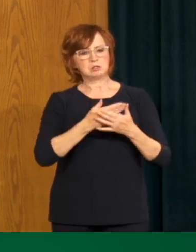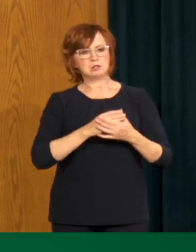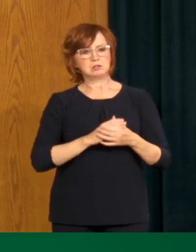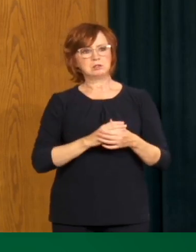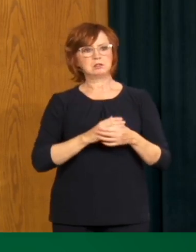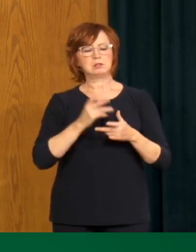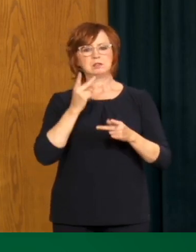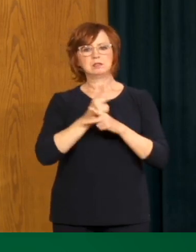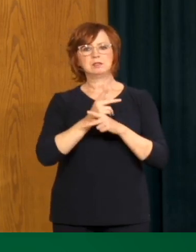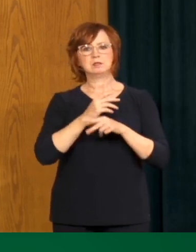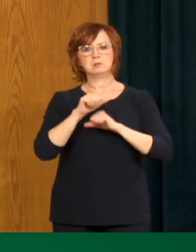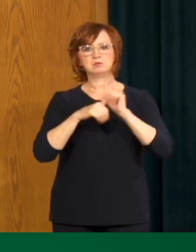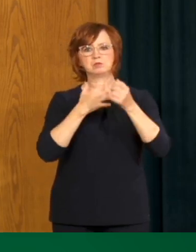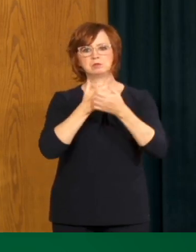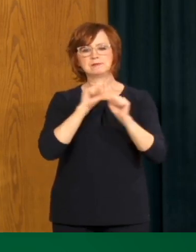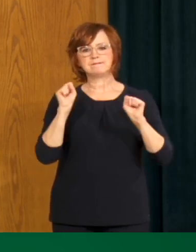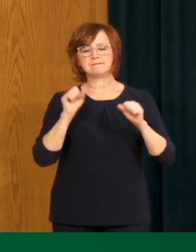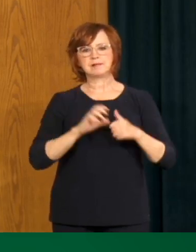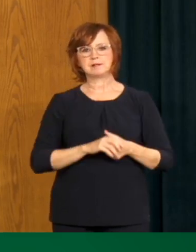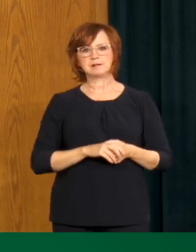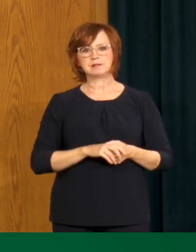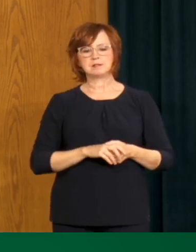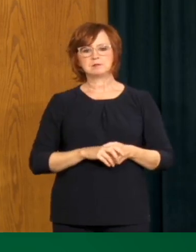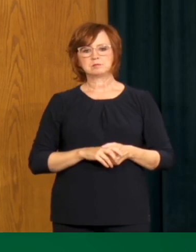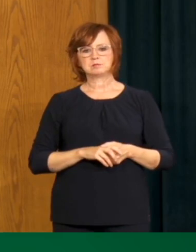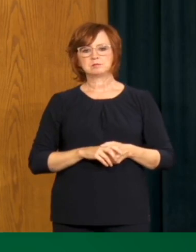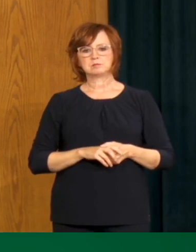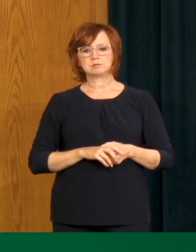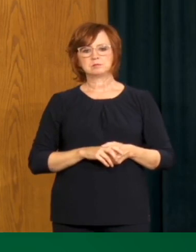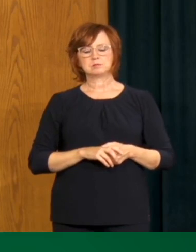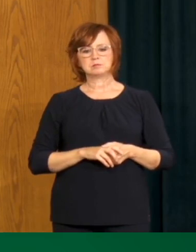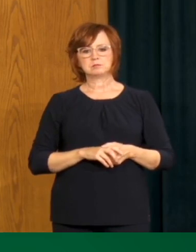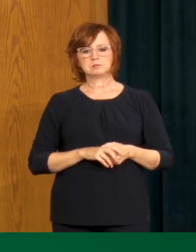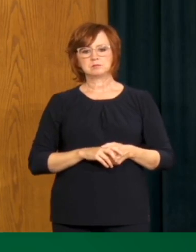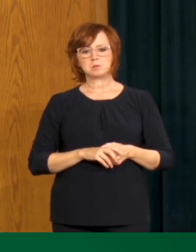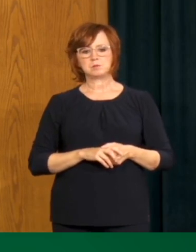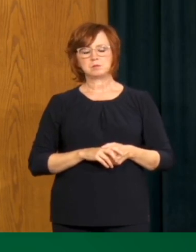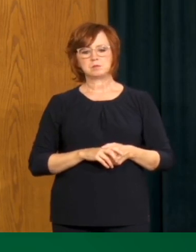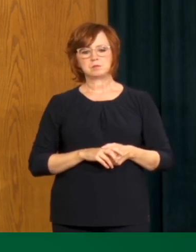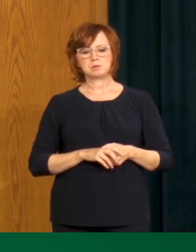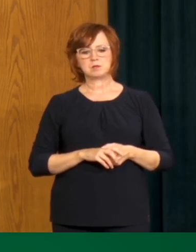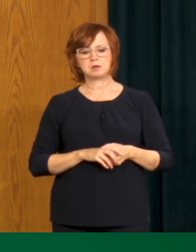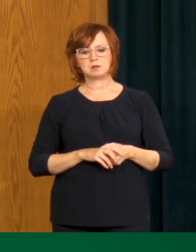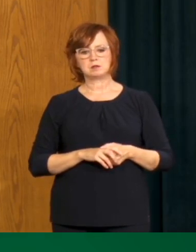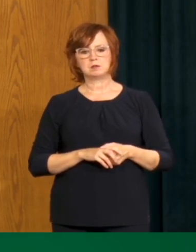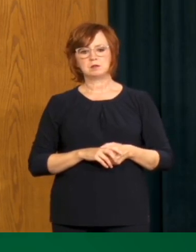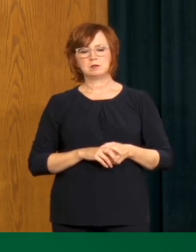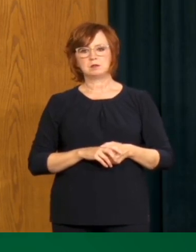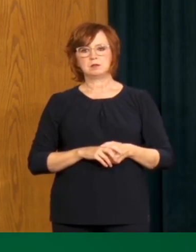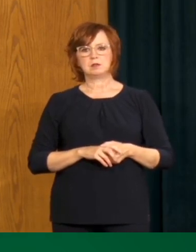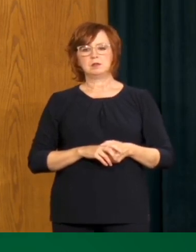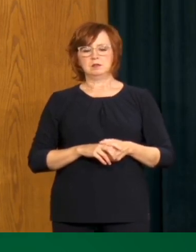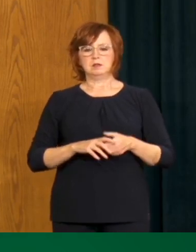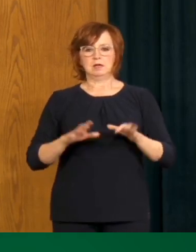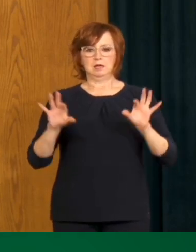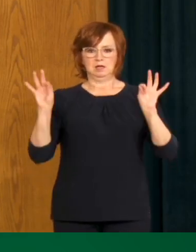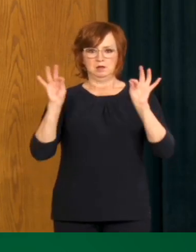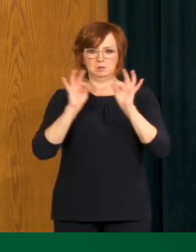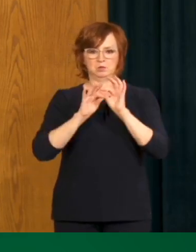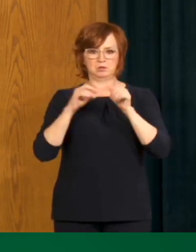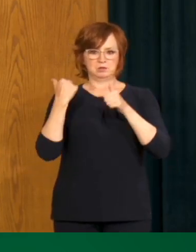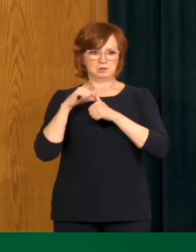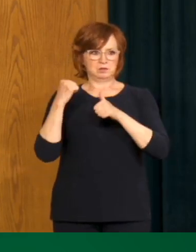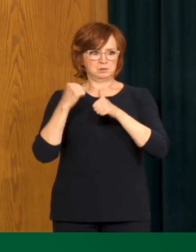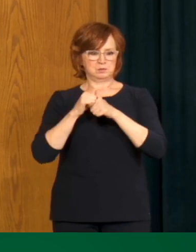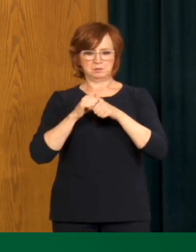critical. But on the other hand, what we have seen is that when we are in situations that we are more familiar with, our own household, close family and friends who may